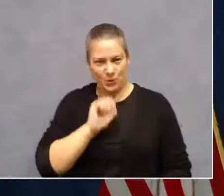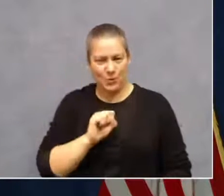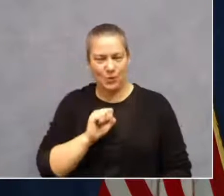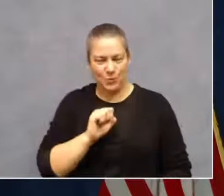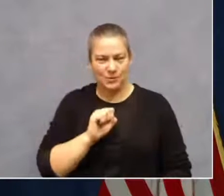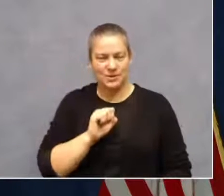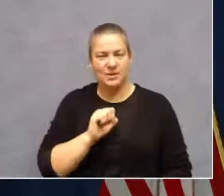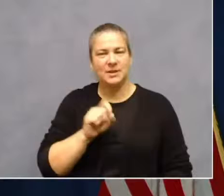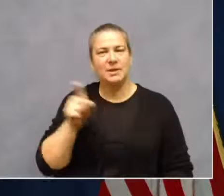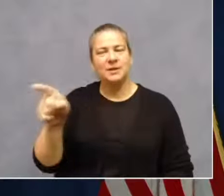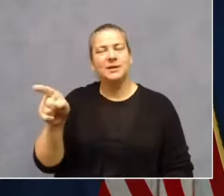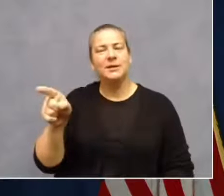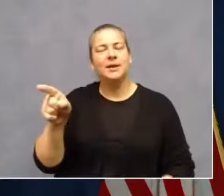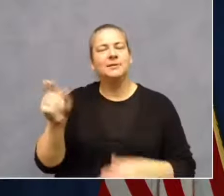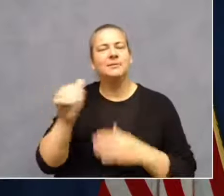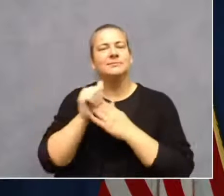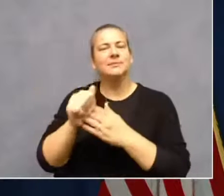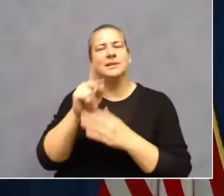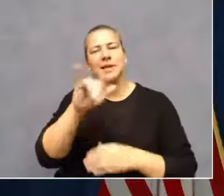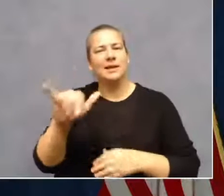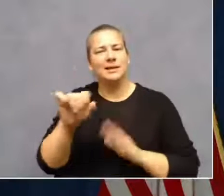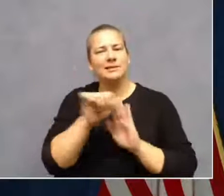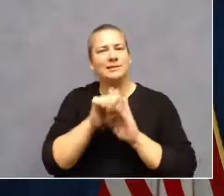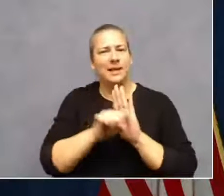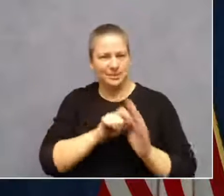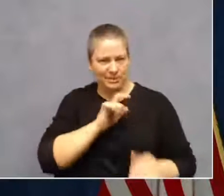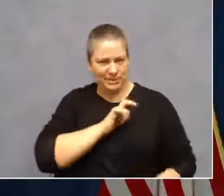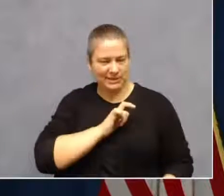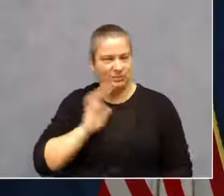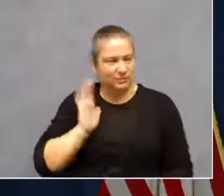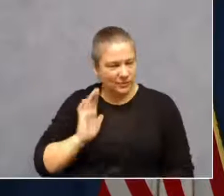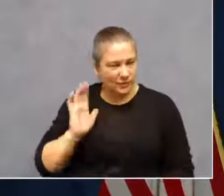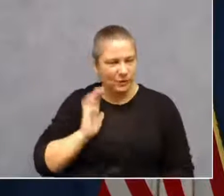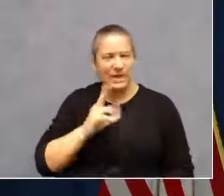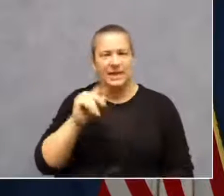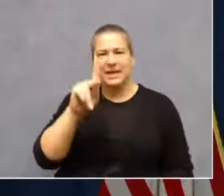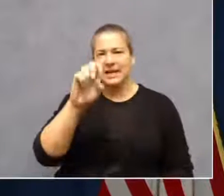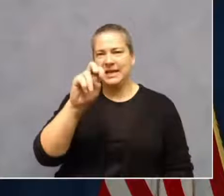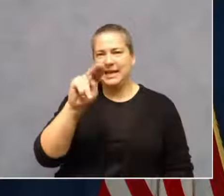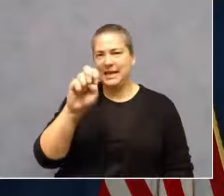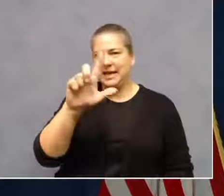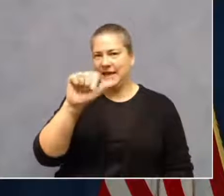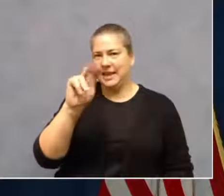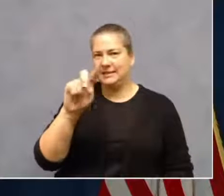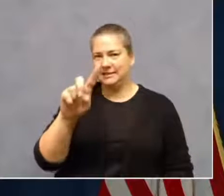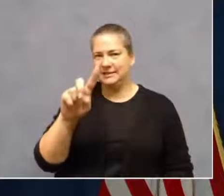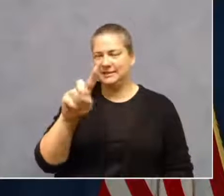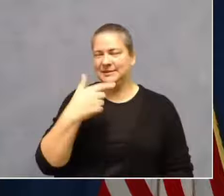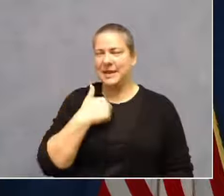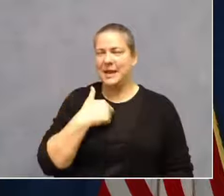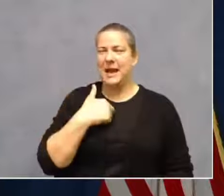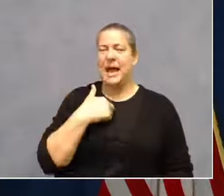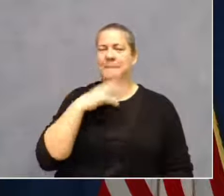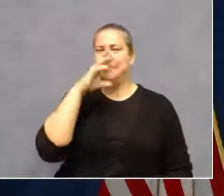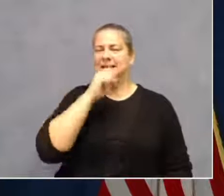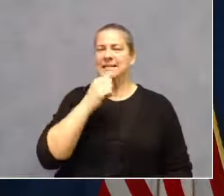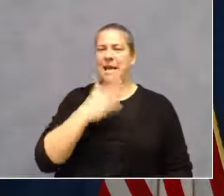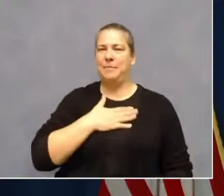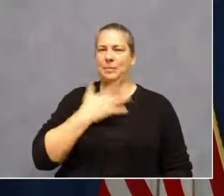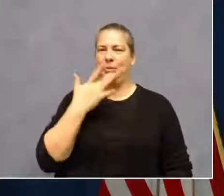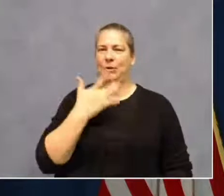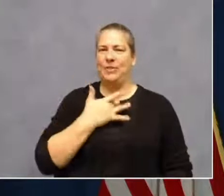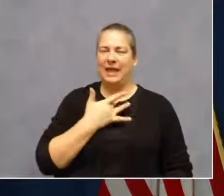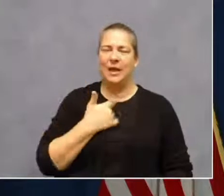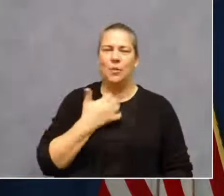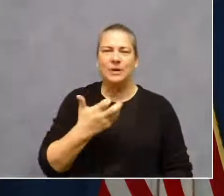Kentucky State Police at one point, and Keeneland, and I missed the happy birthday wish for him yesterday, but wanted to make sure